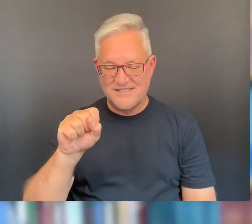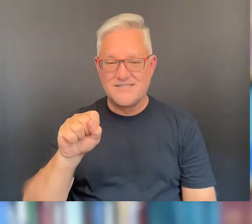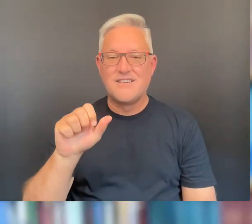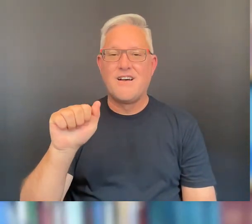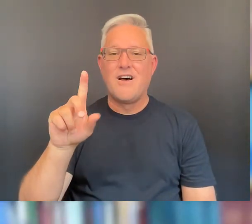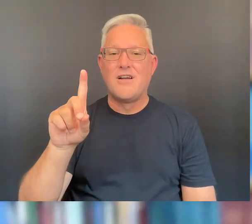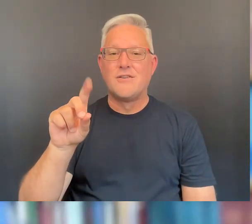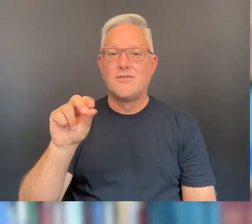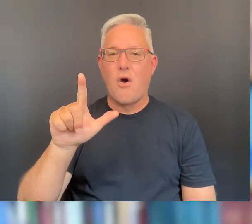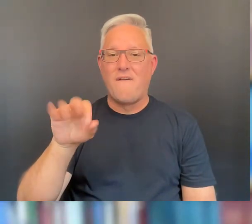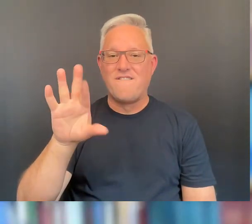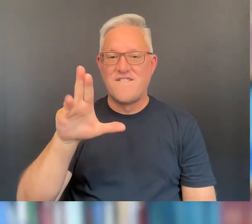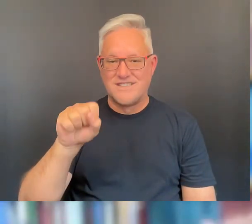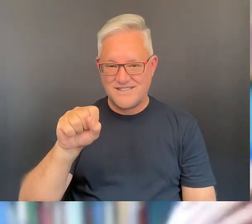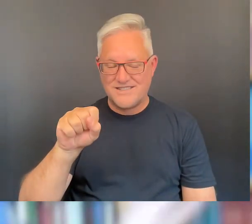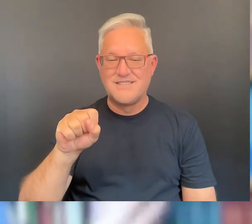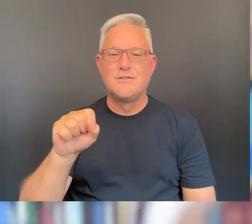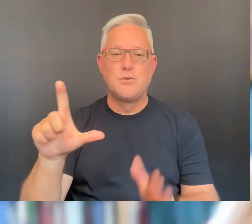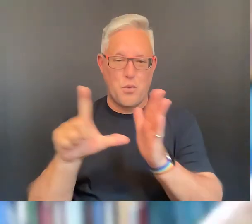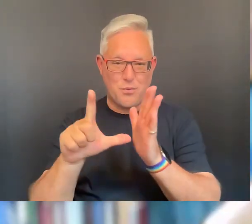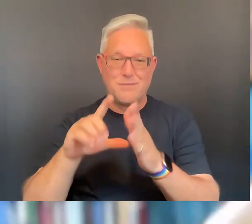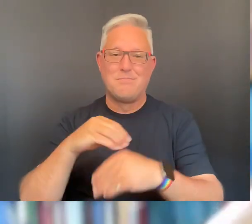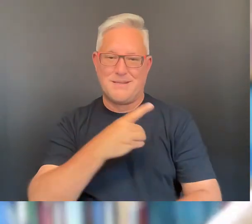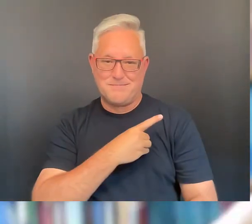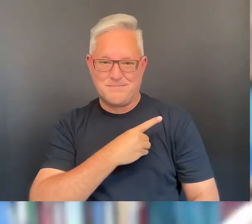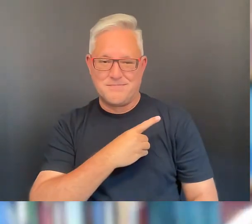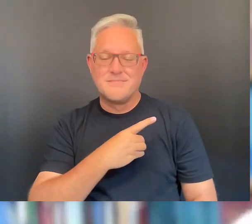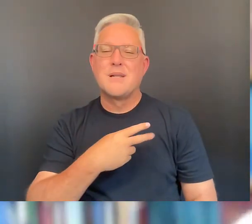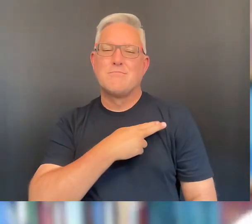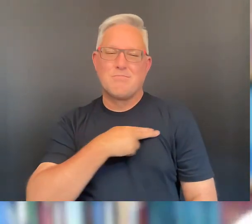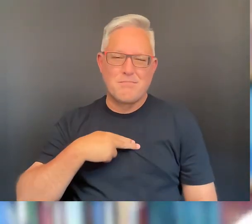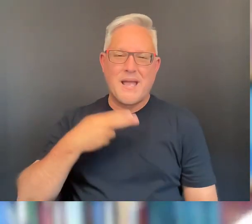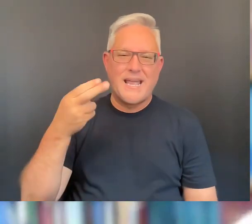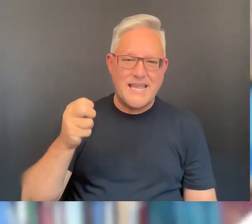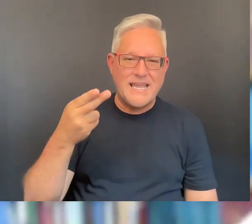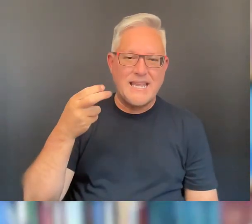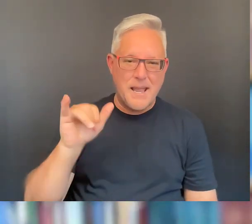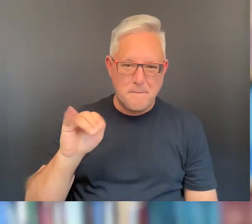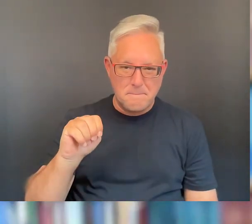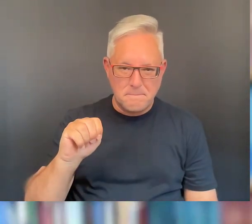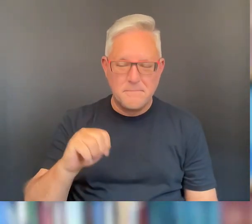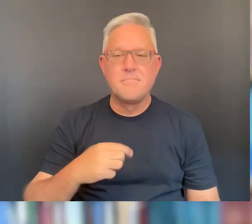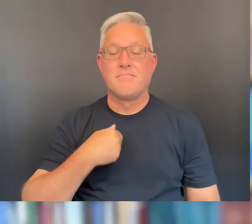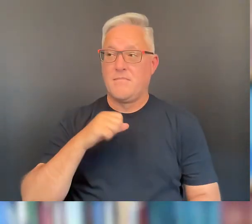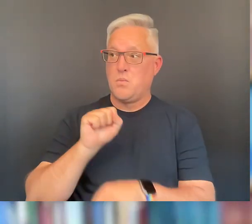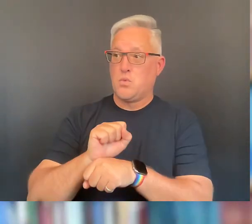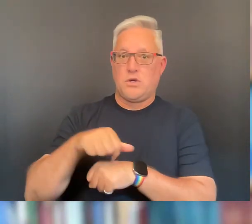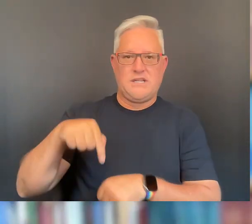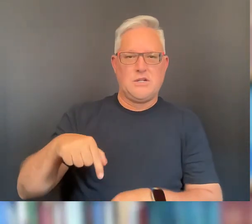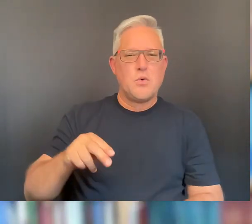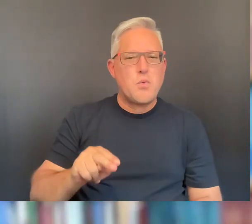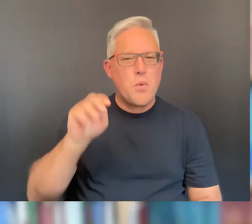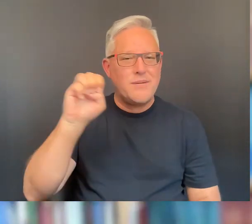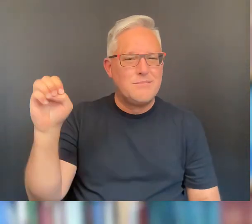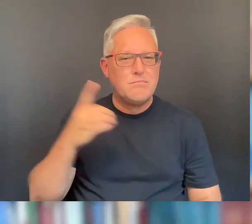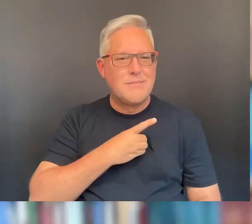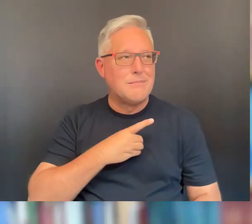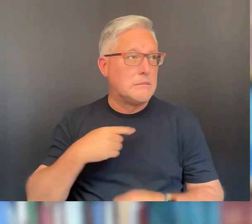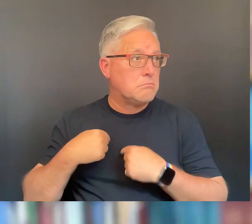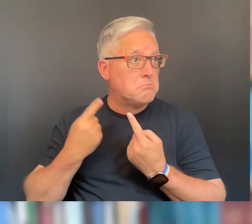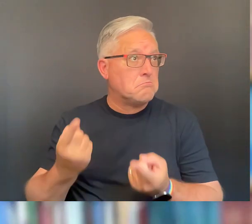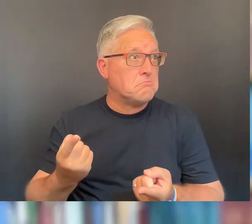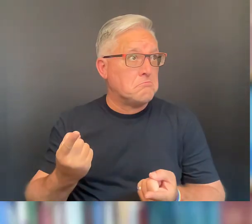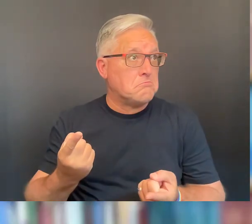Adolphus Lutheran in Northeast Minneapolis. I use pronouns like he, him, and his. I've been here at Northeast for